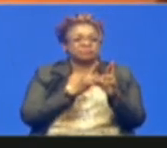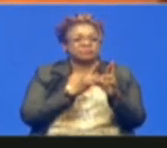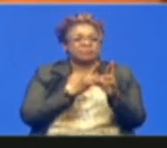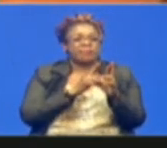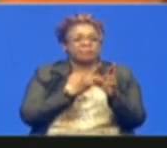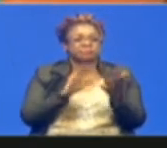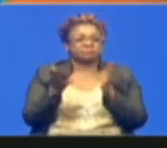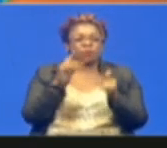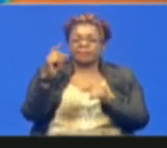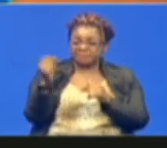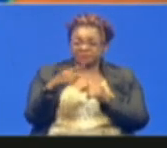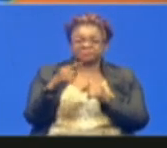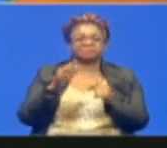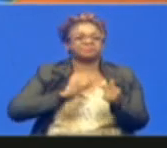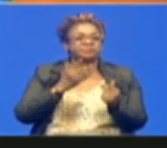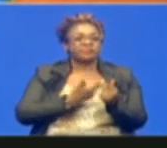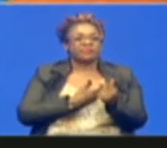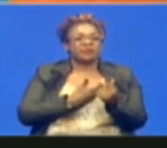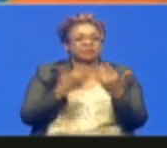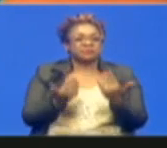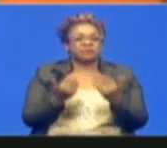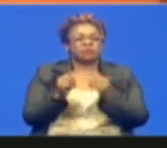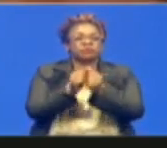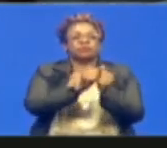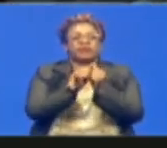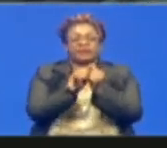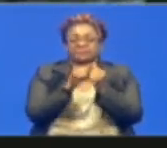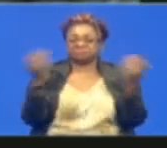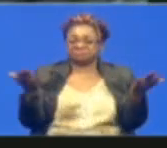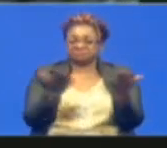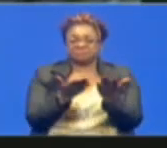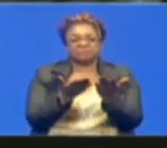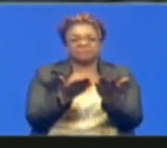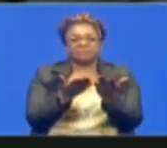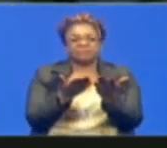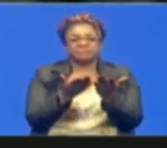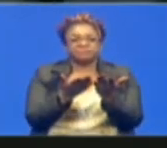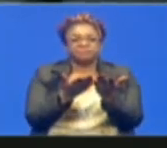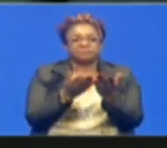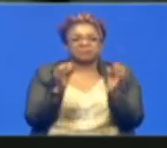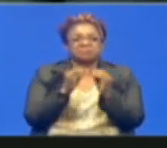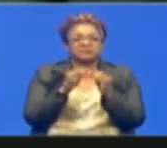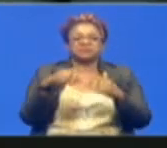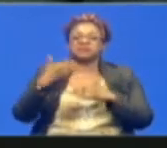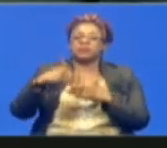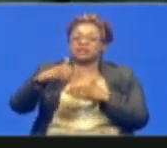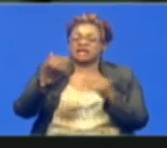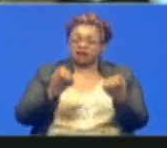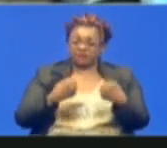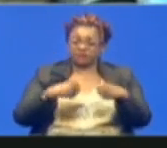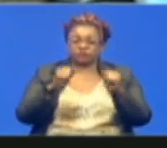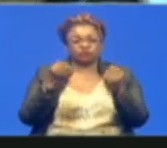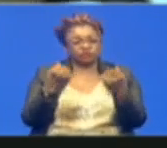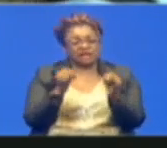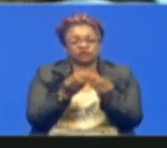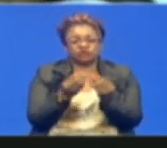a month now, this committee bringing together members of both houses of parliament has been meeting regularly in an effort to unlock a